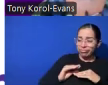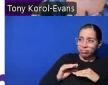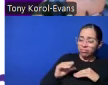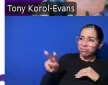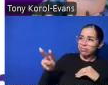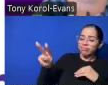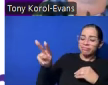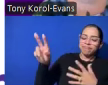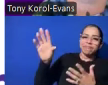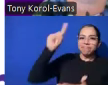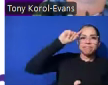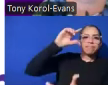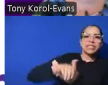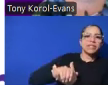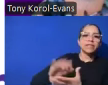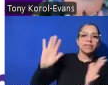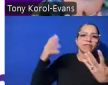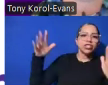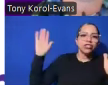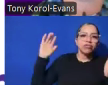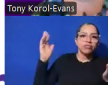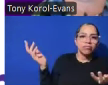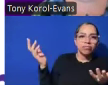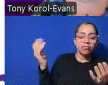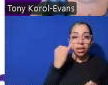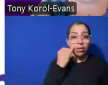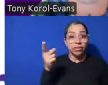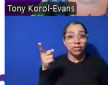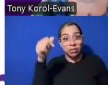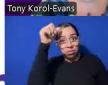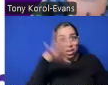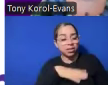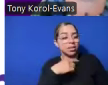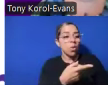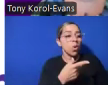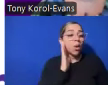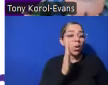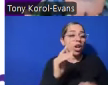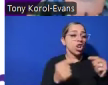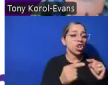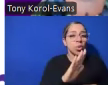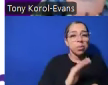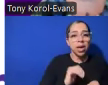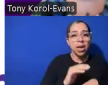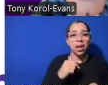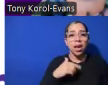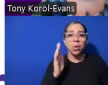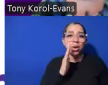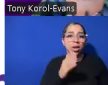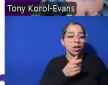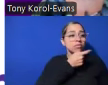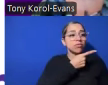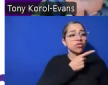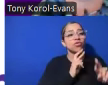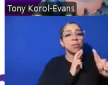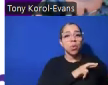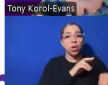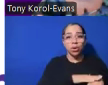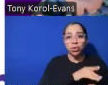So if they say to them, I'm going to do this, I'm going to hurt you, I'm going to hurt your pet, I'm going to, I'm going to report you to so and so,